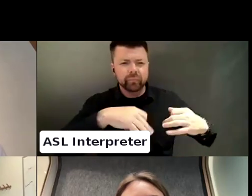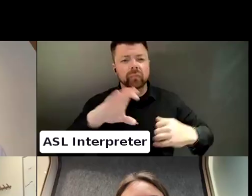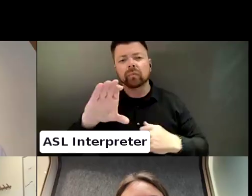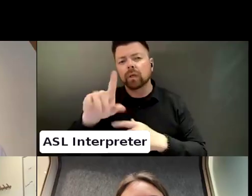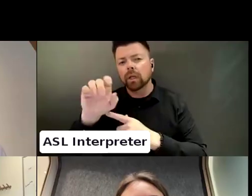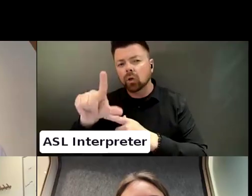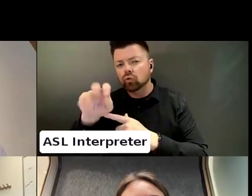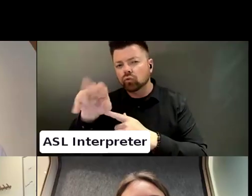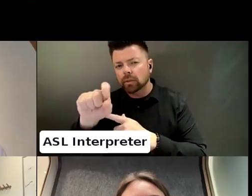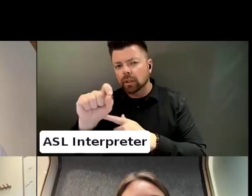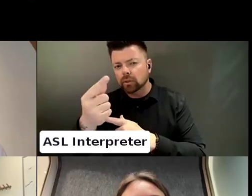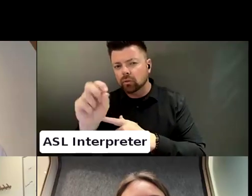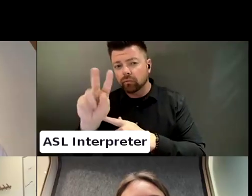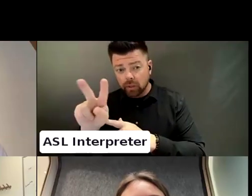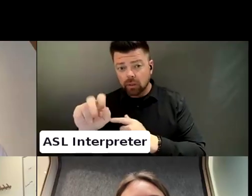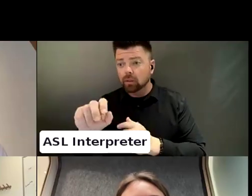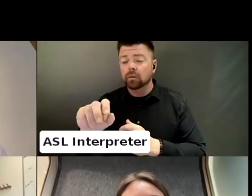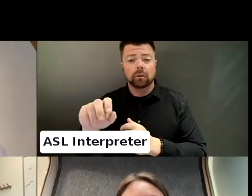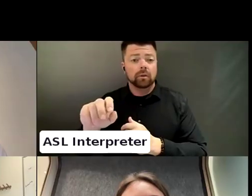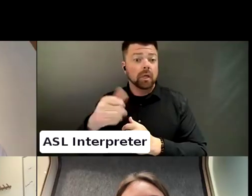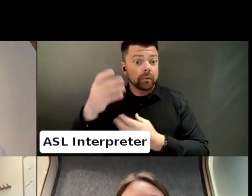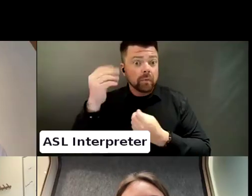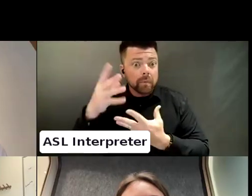the other website that you mentioned, the SCI.